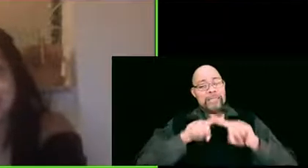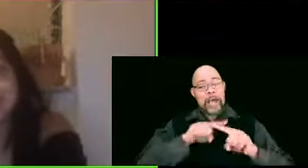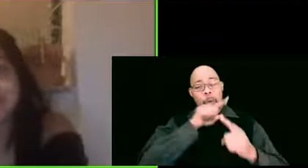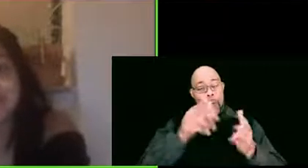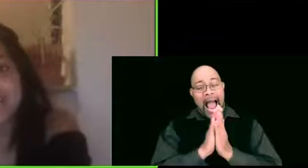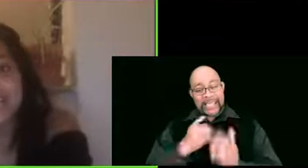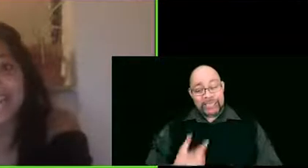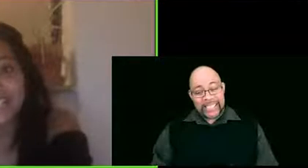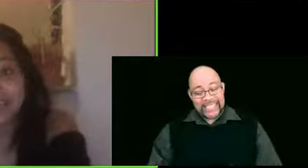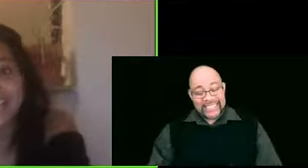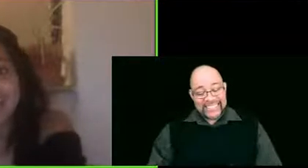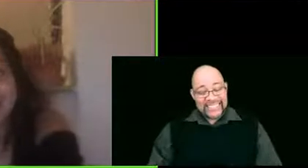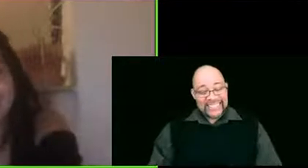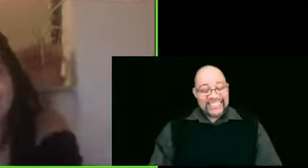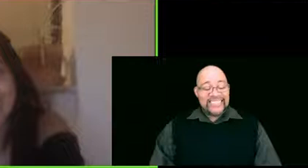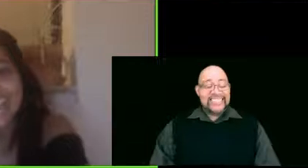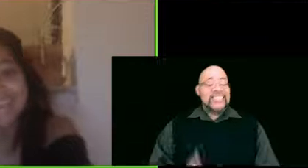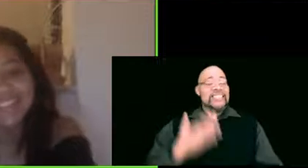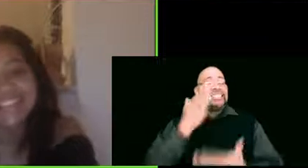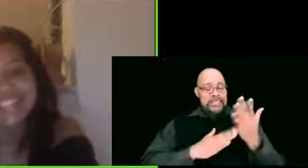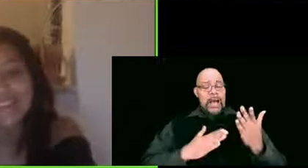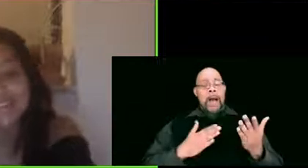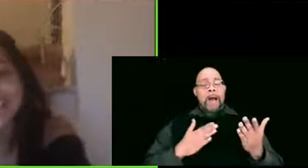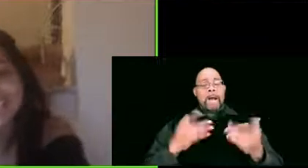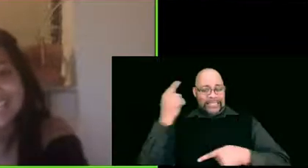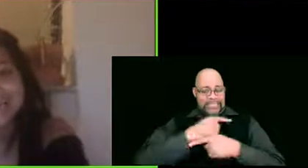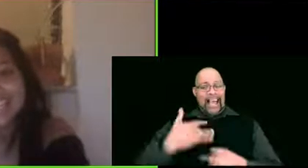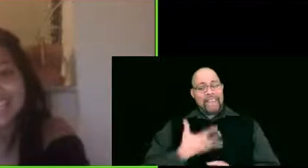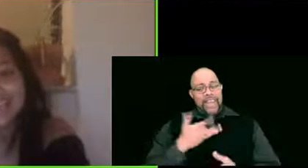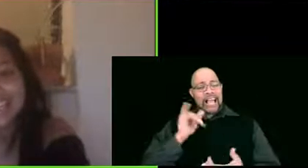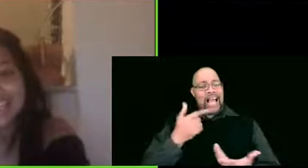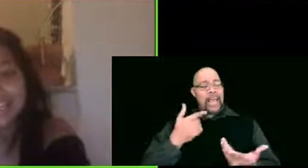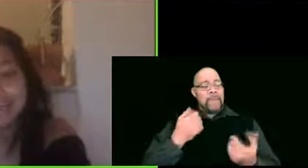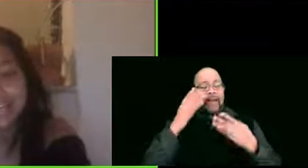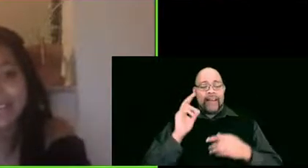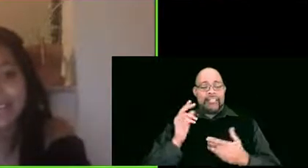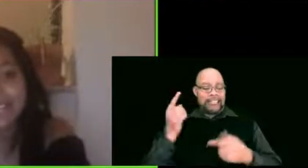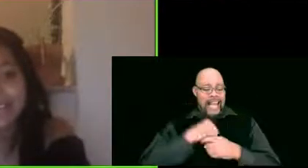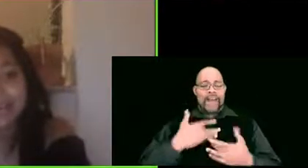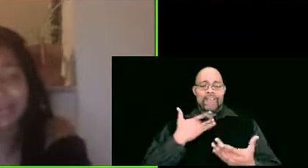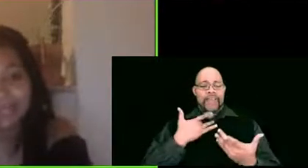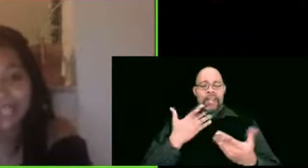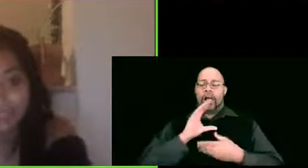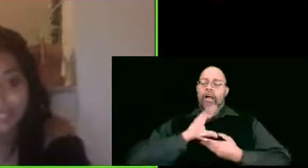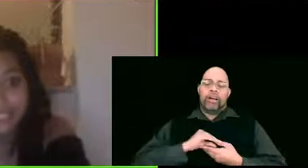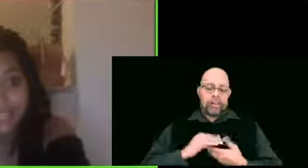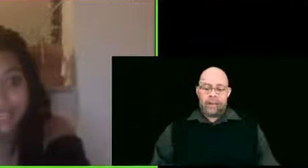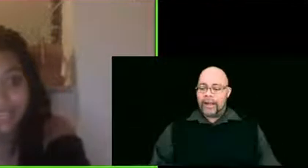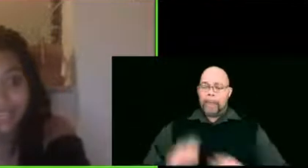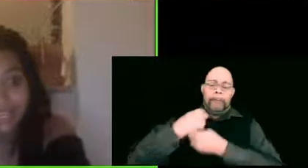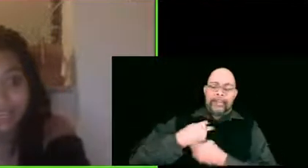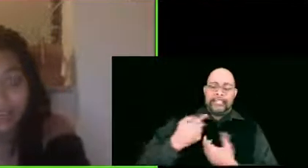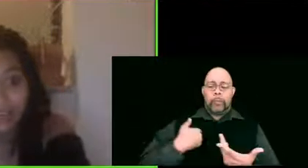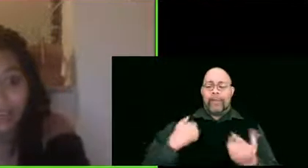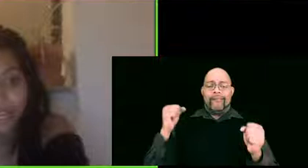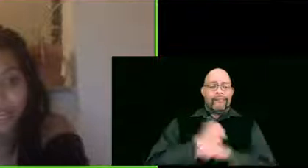It depends on what day you ask me. There's definitely some days where I think, like so many of us, I feel completely defeated